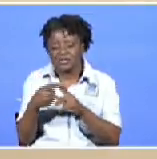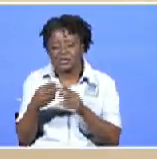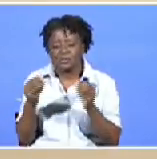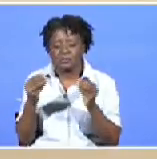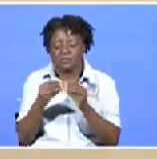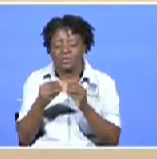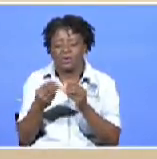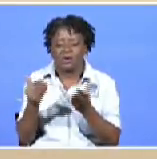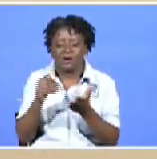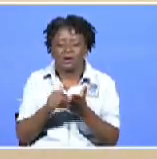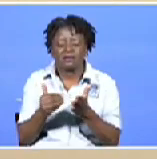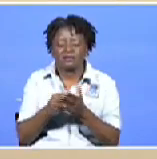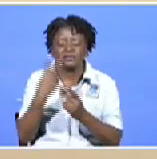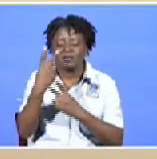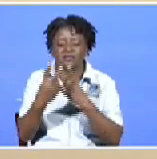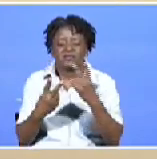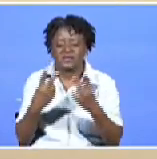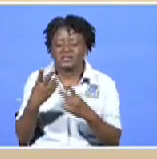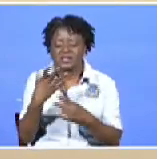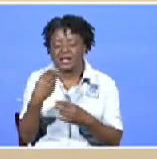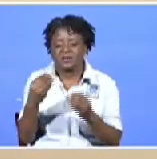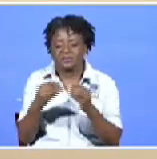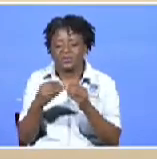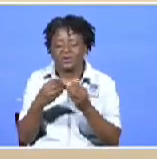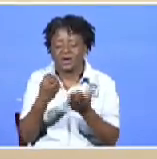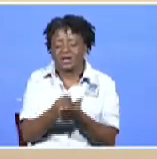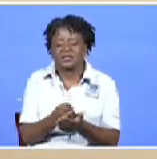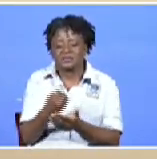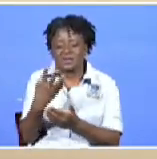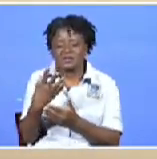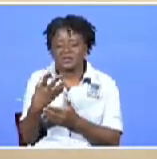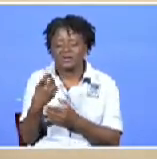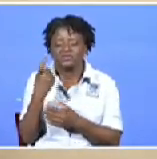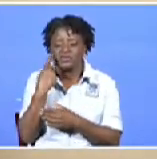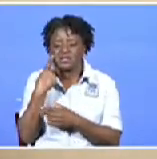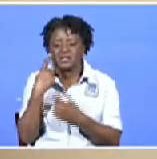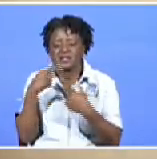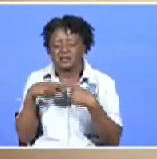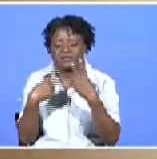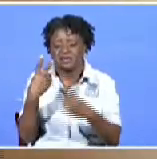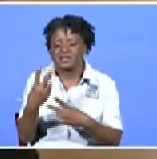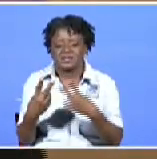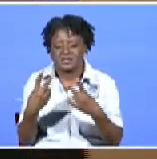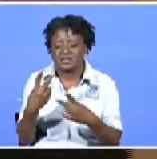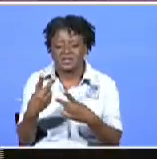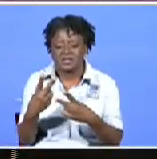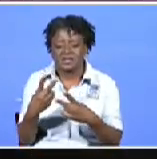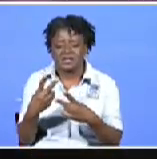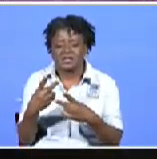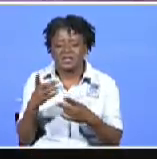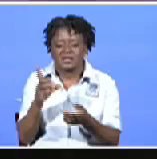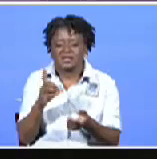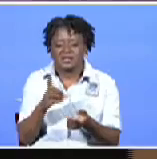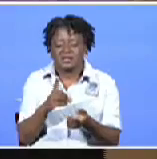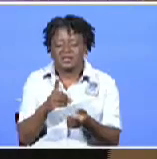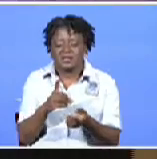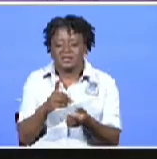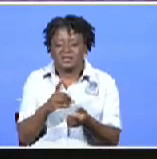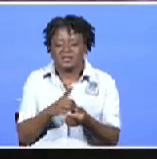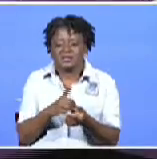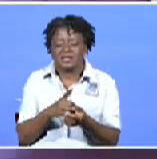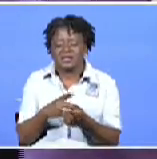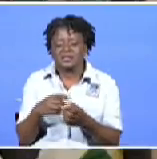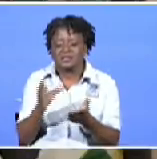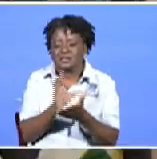our news team recently paid a visit to Genesis Dental Center to speak with Dr. Ricardo Crawford about how a balanced diet can promote